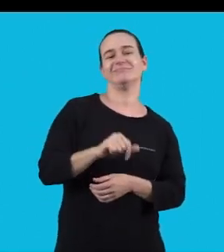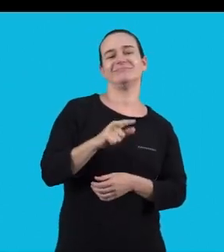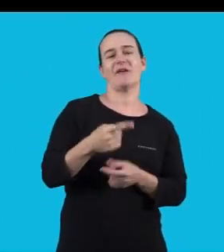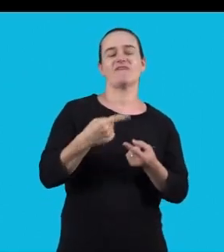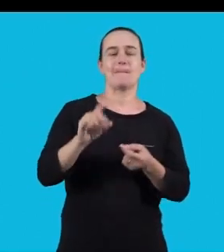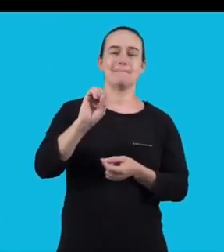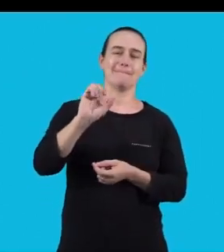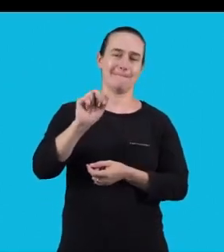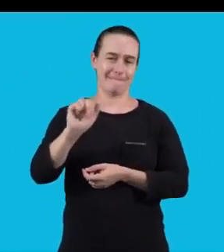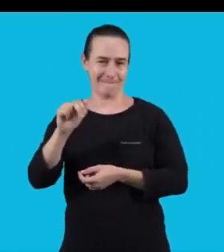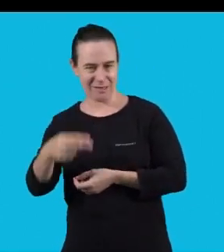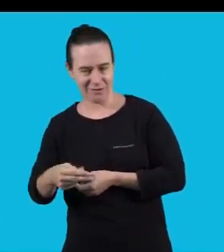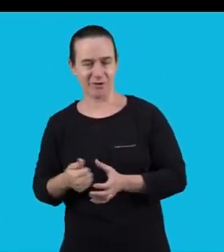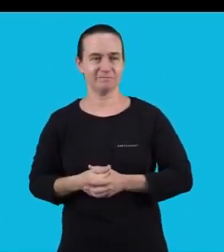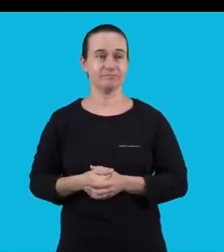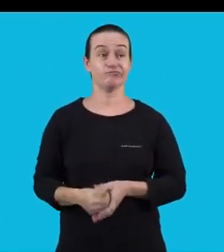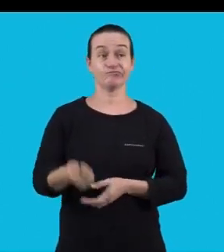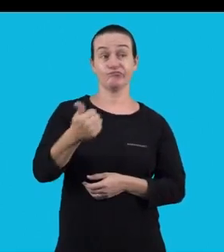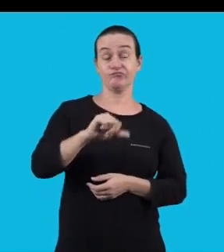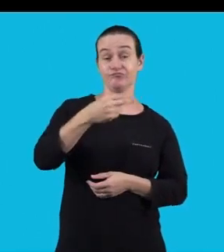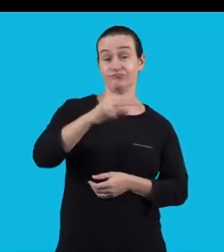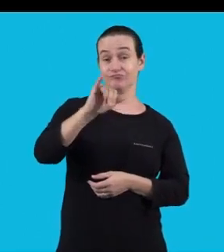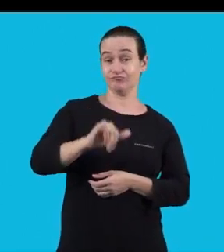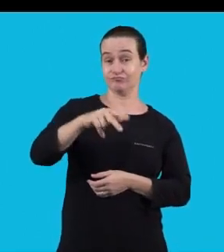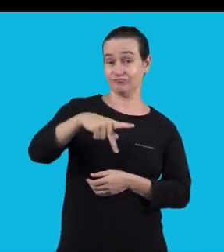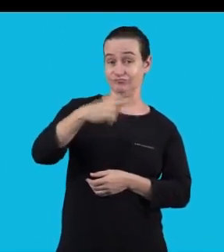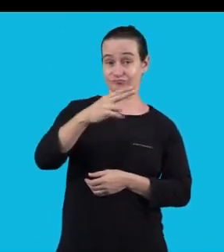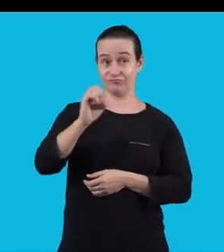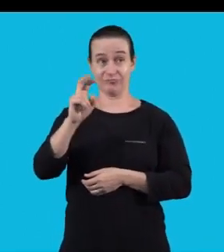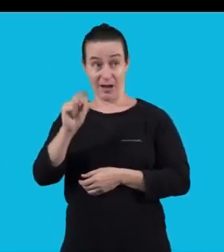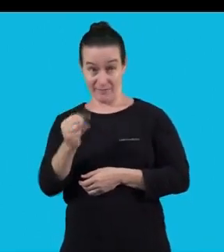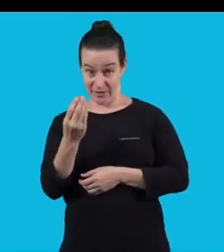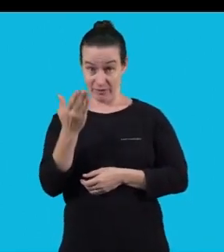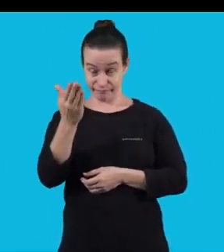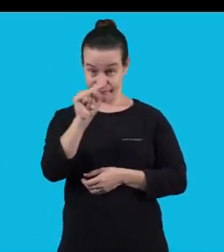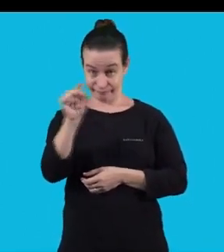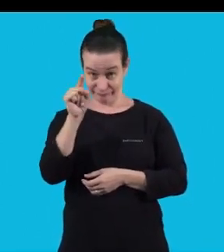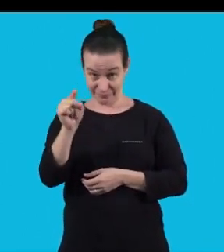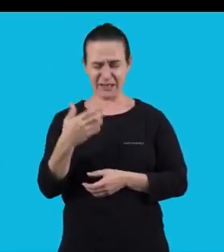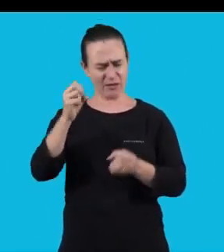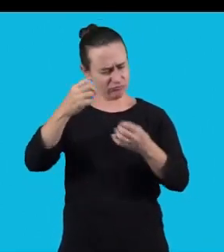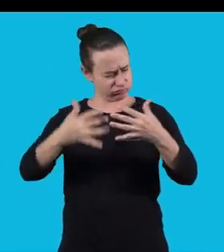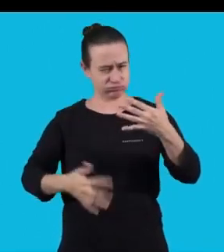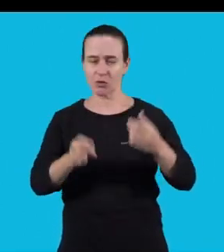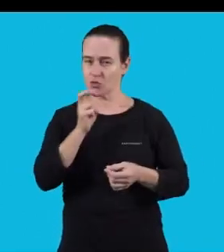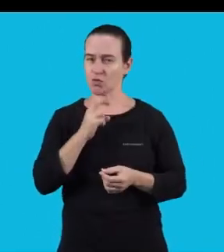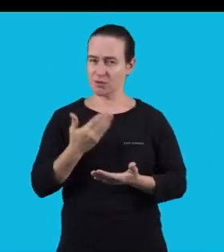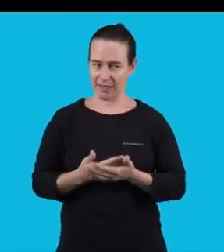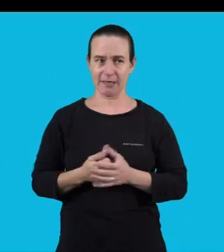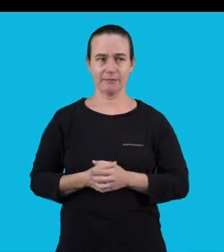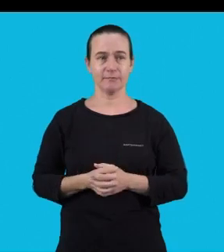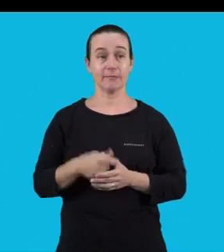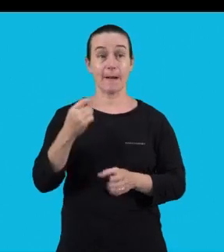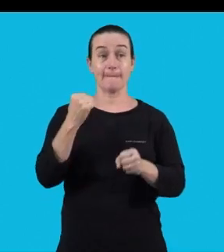Then we have the hyphen. Here you can see the hyphen. A hyphen has many uses and we'll go through all of them. They